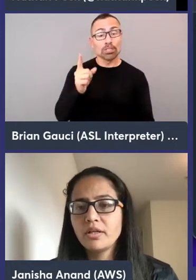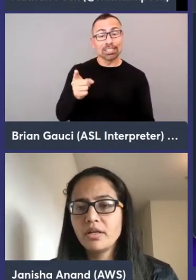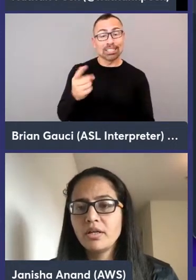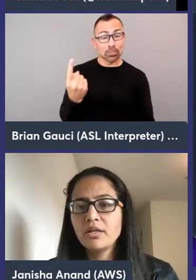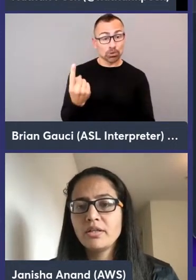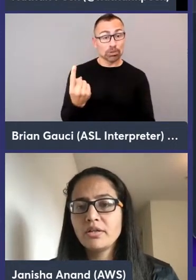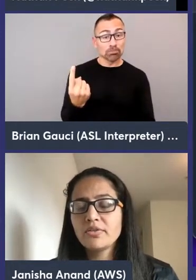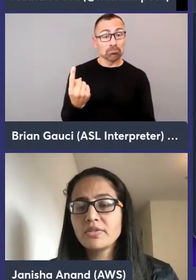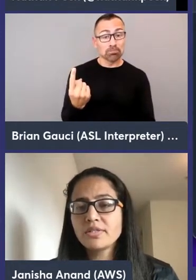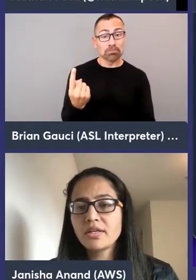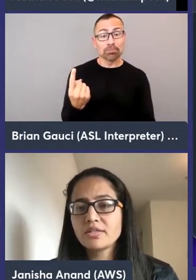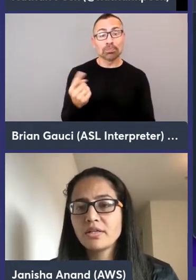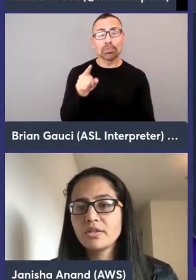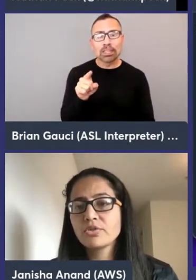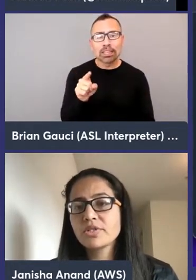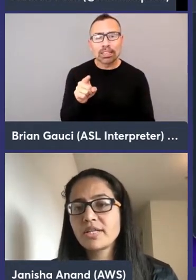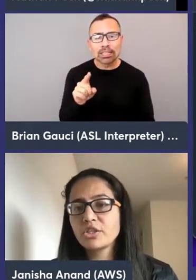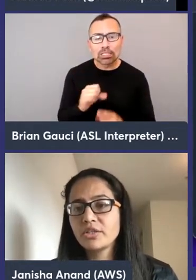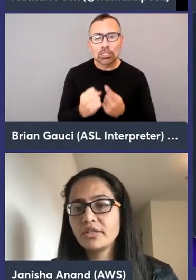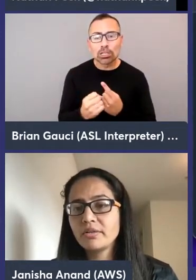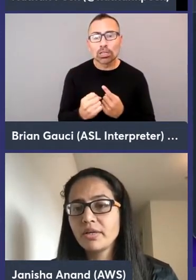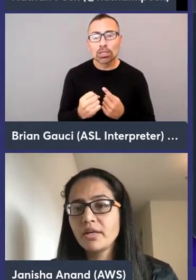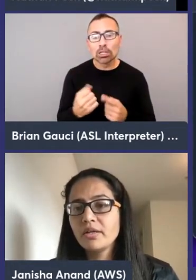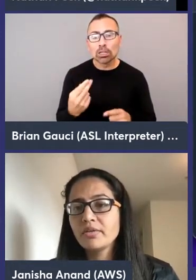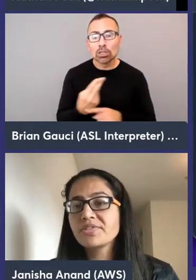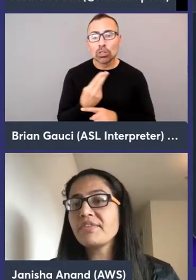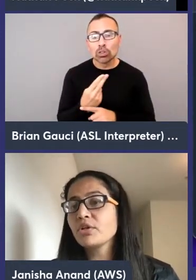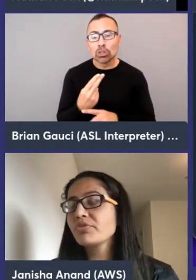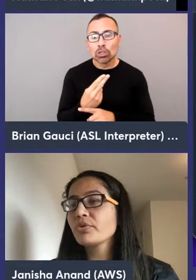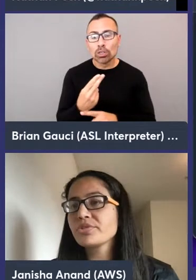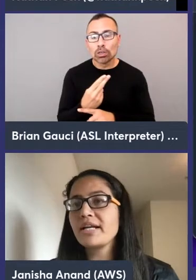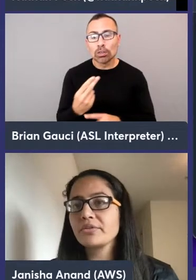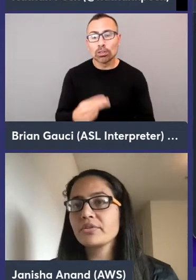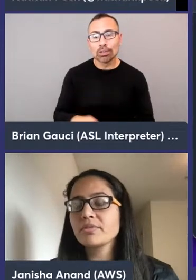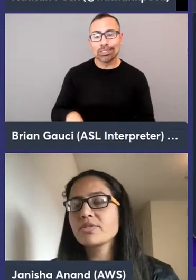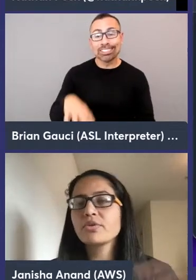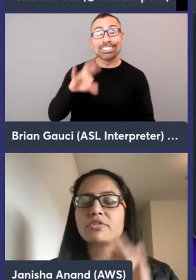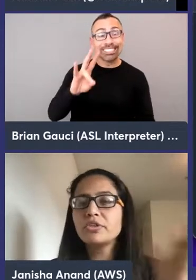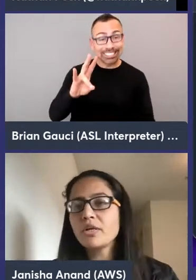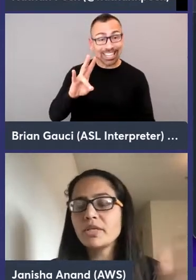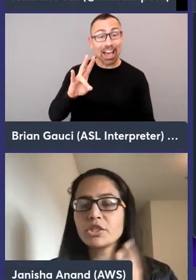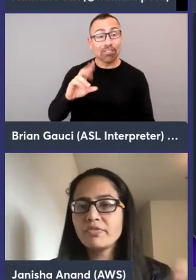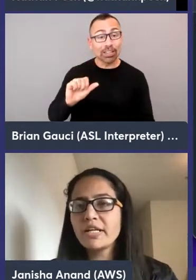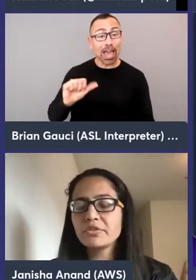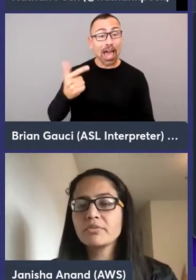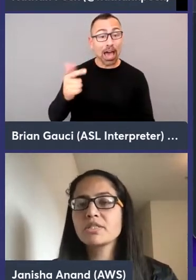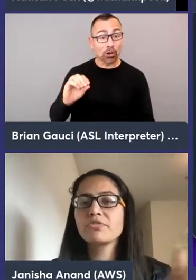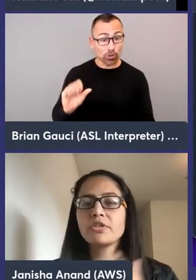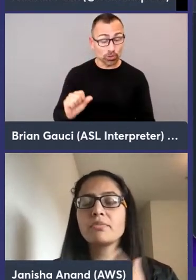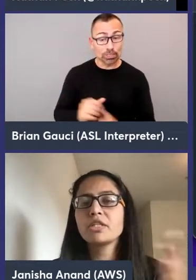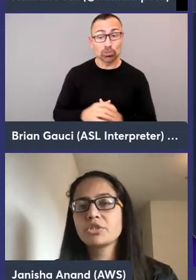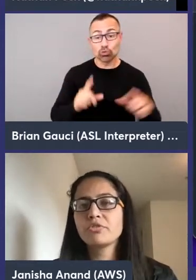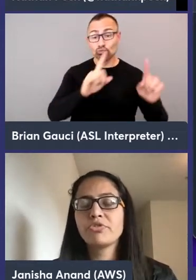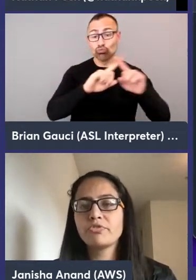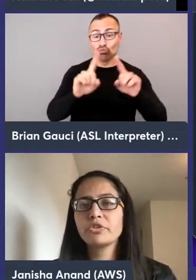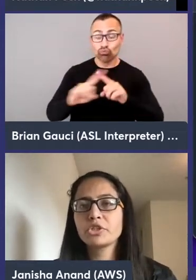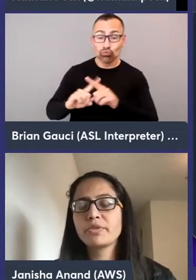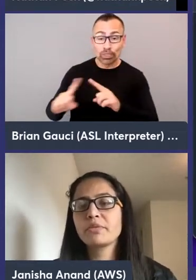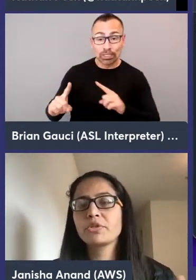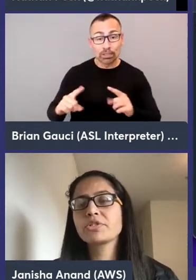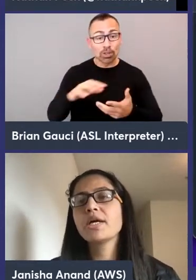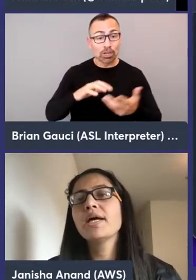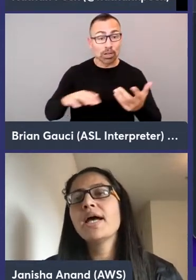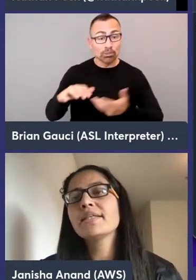one here in this case uses actually the 7 of those algorithms. So different combination of algorithms, different combination of